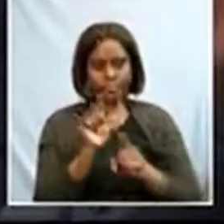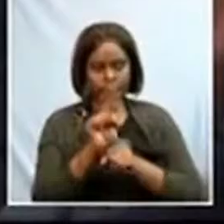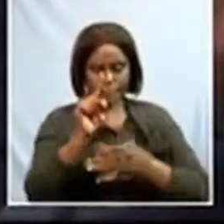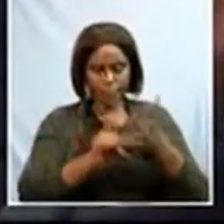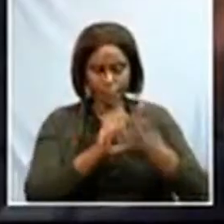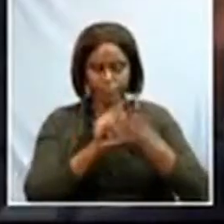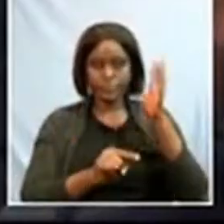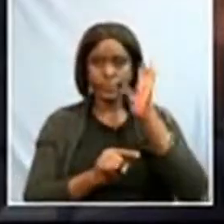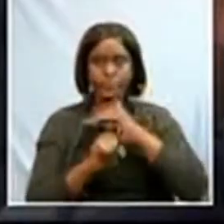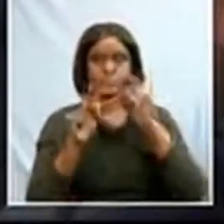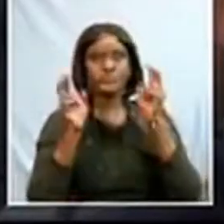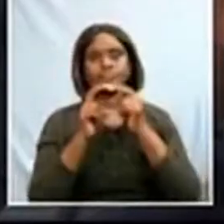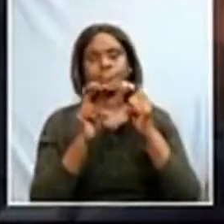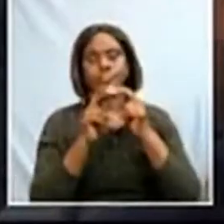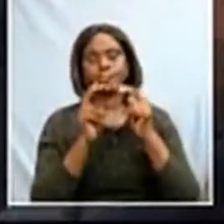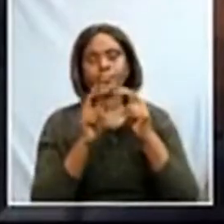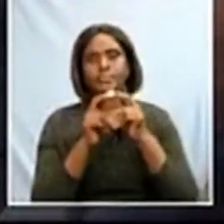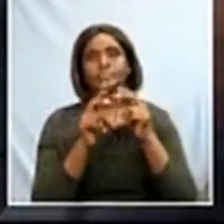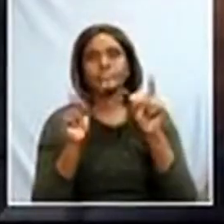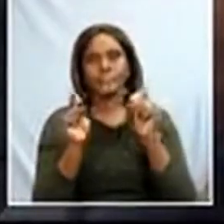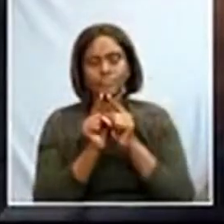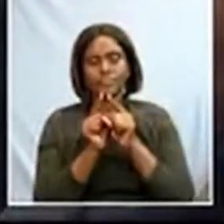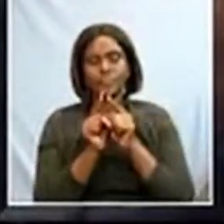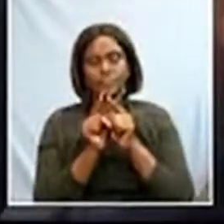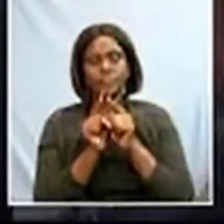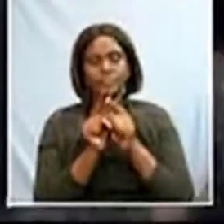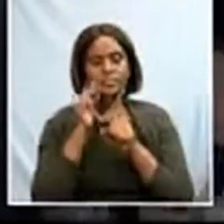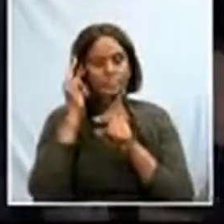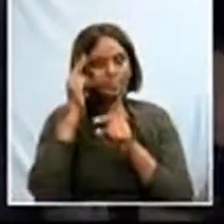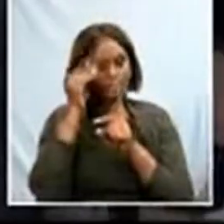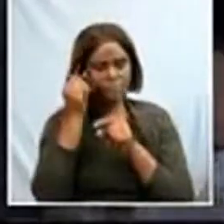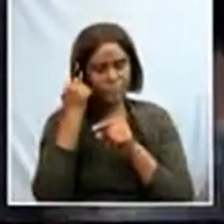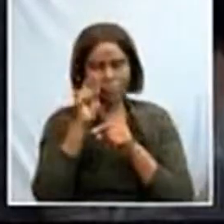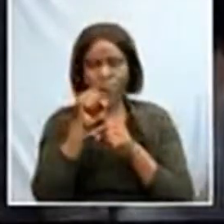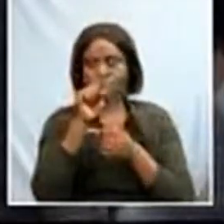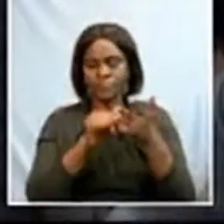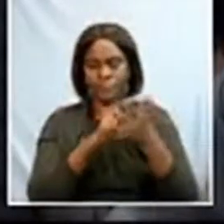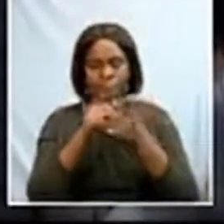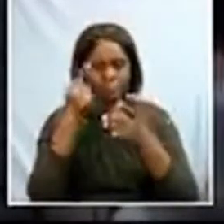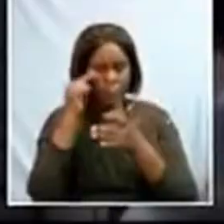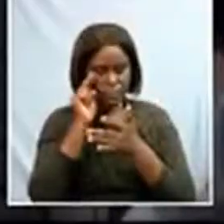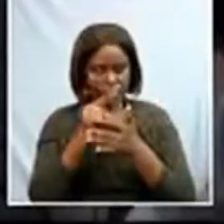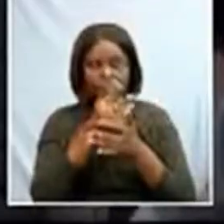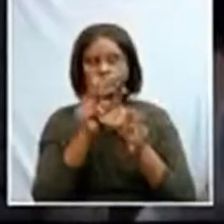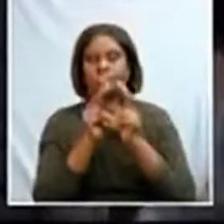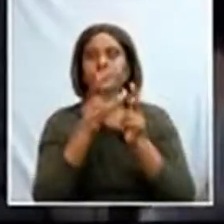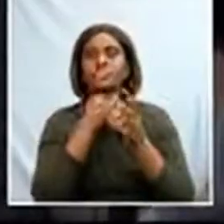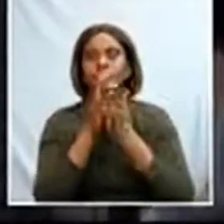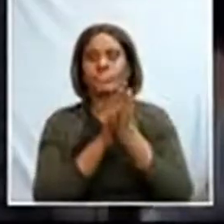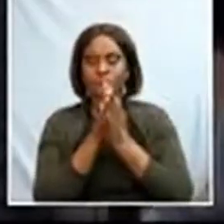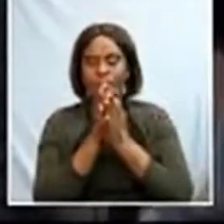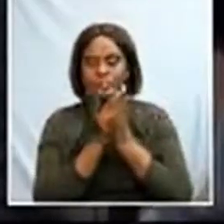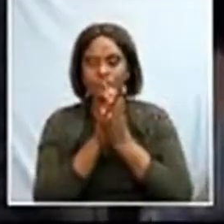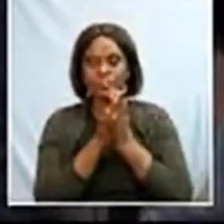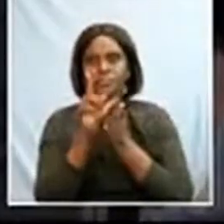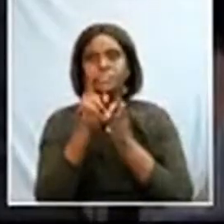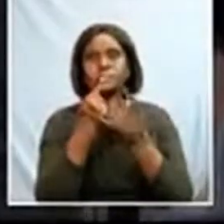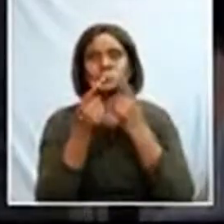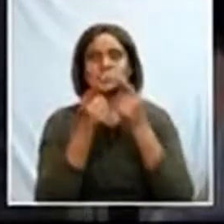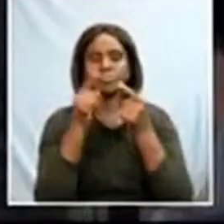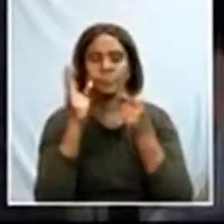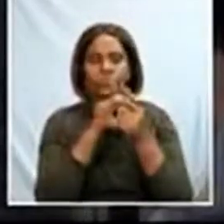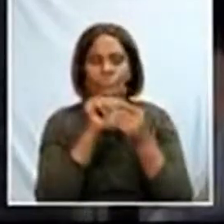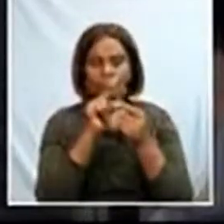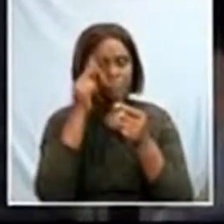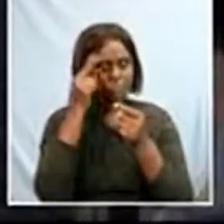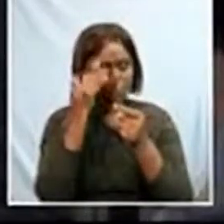terminated the contract. And the reason for termination for this one is very interesting. The reason for termination, you are saying,